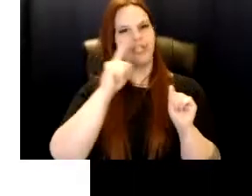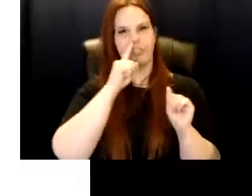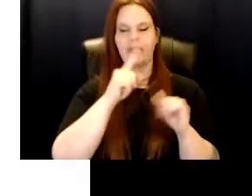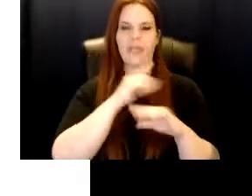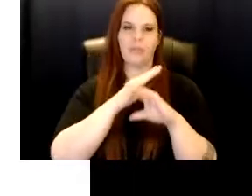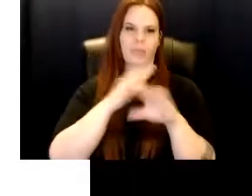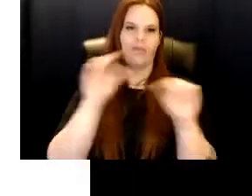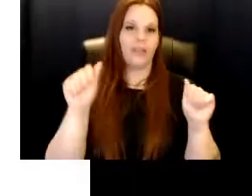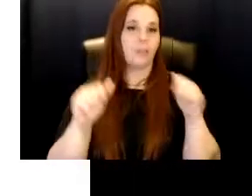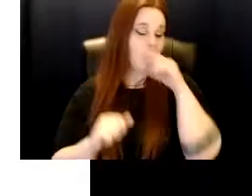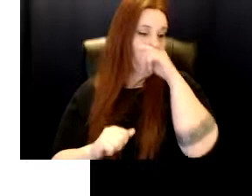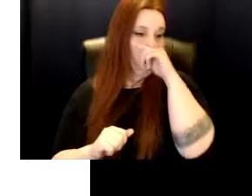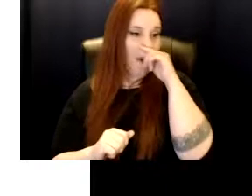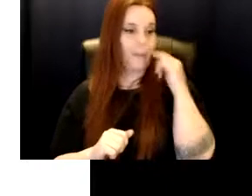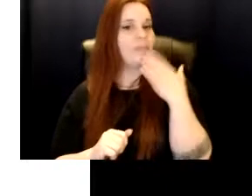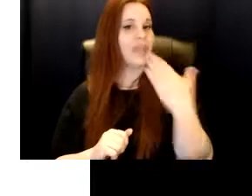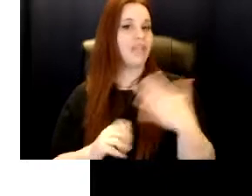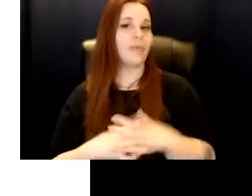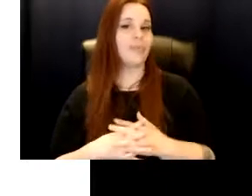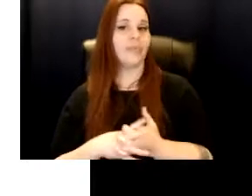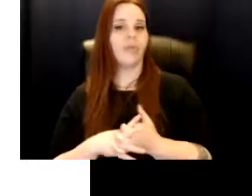preventable. Thank you.